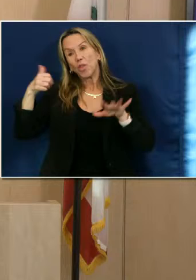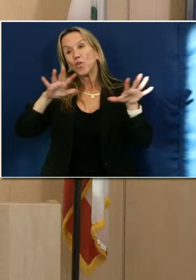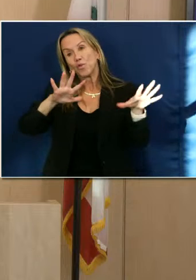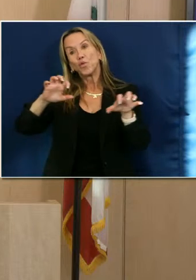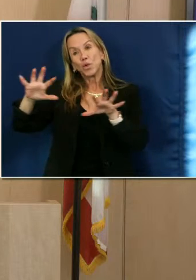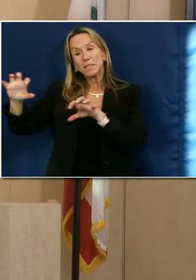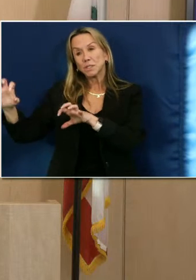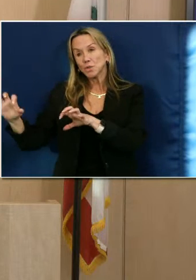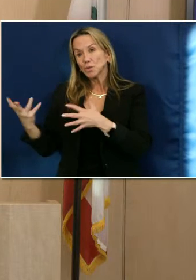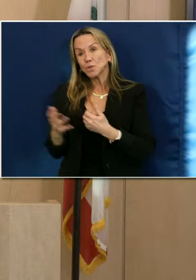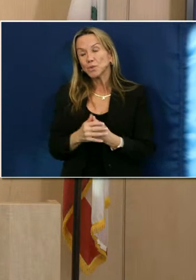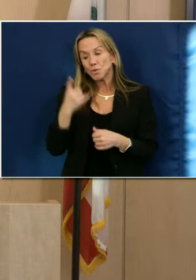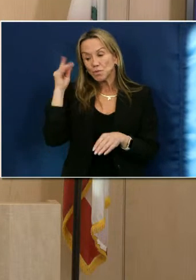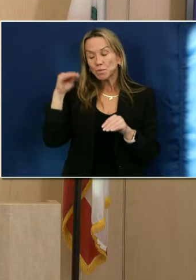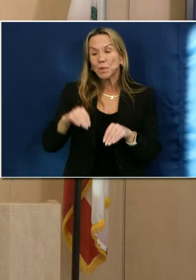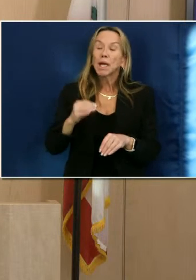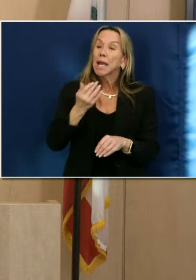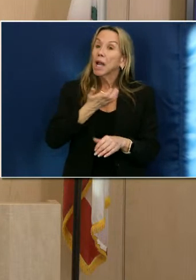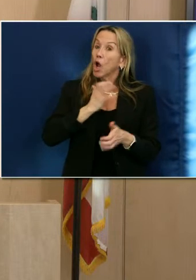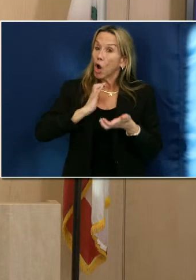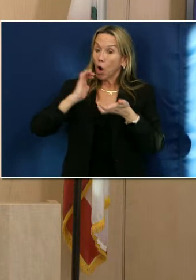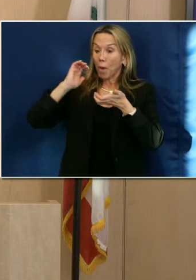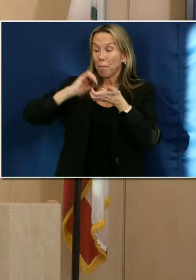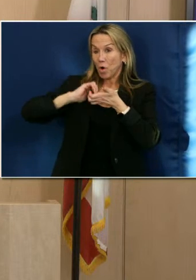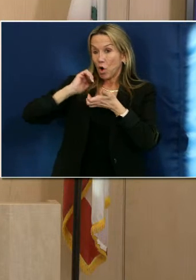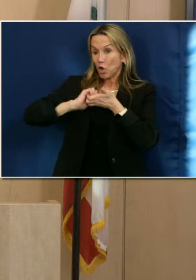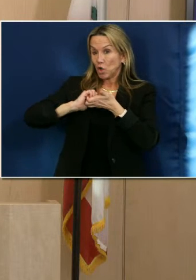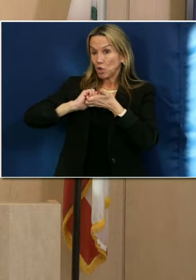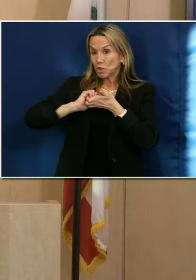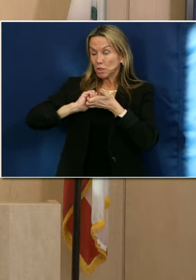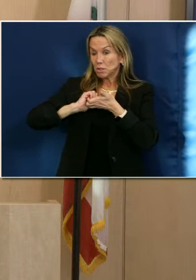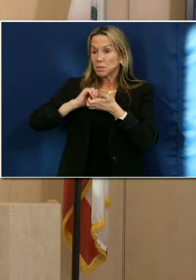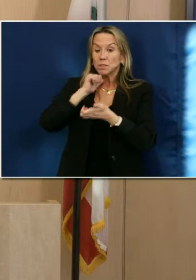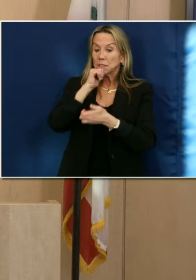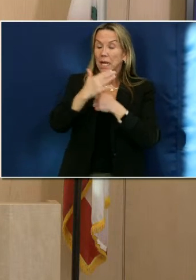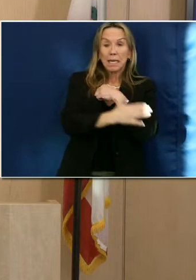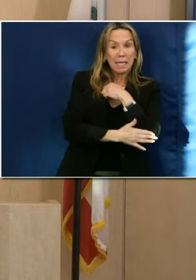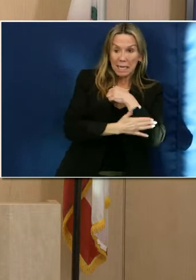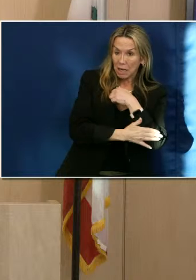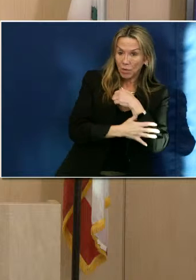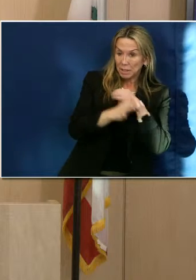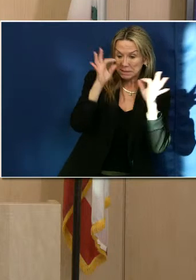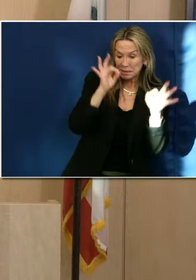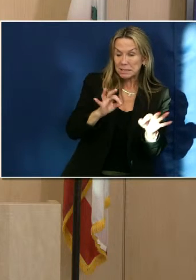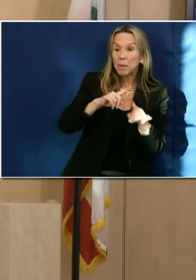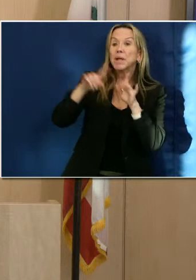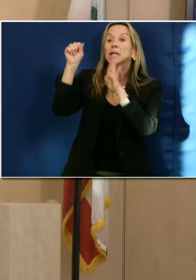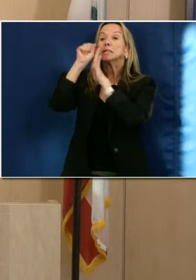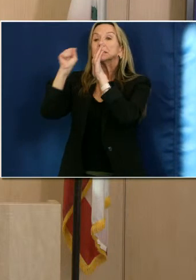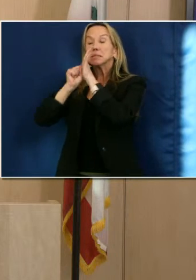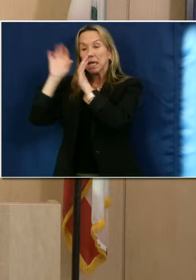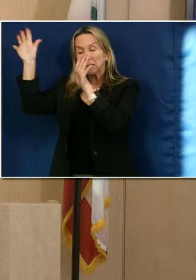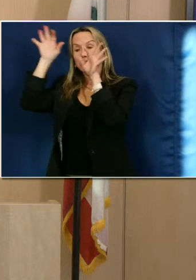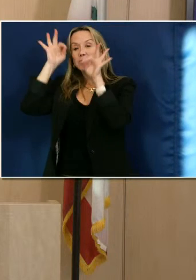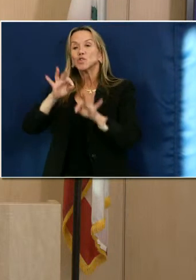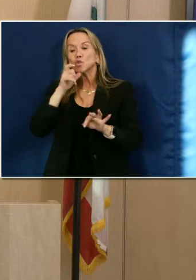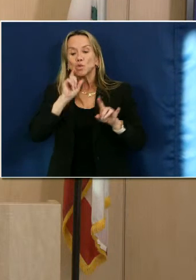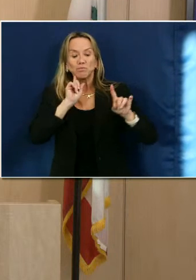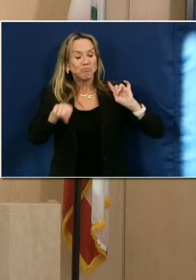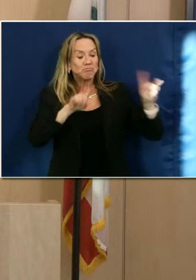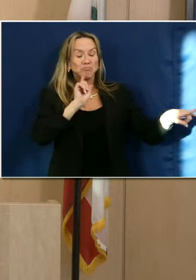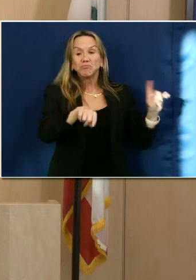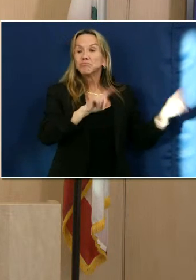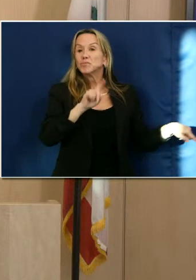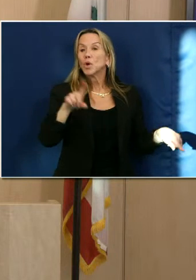been identified by the state, not by the county, but by the state, so that we do have the capacity to store